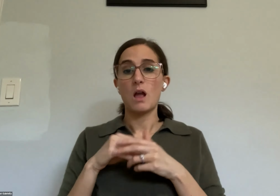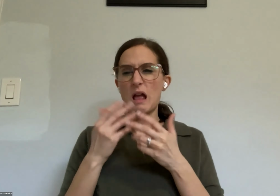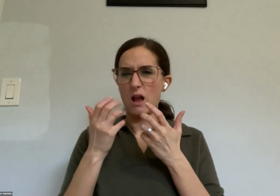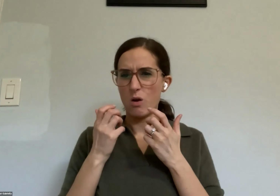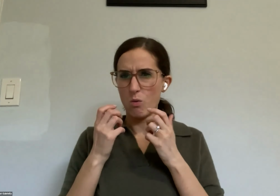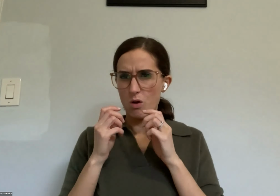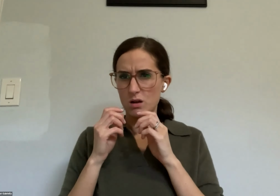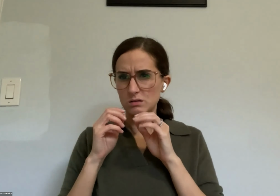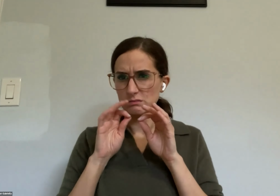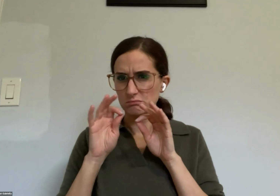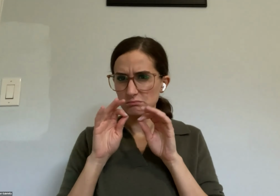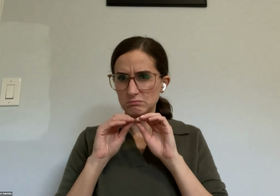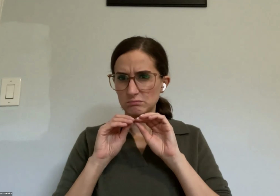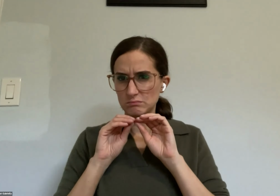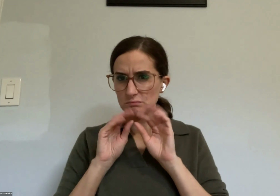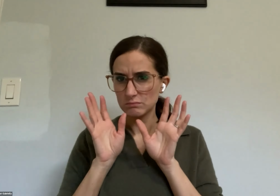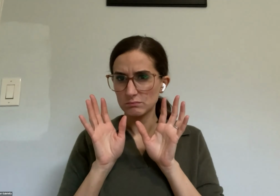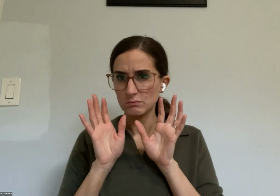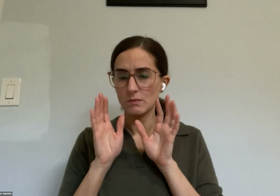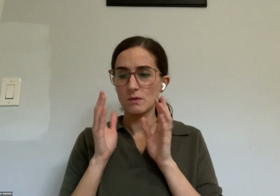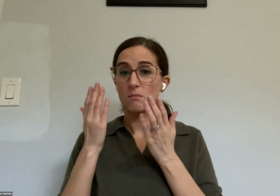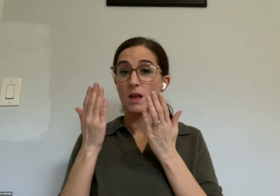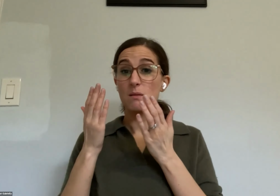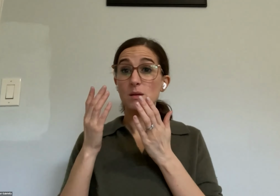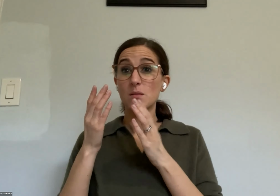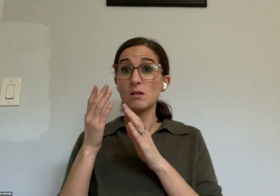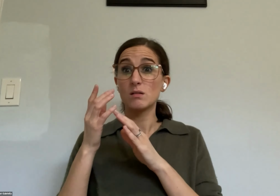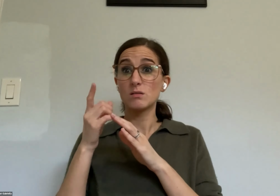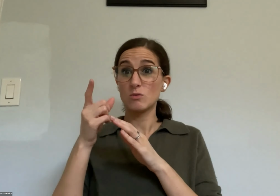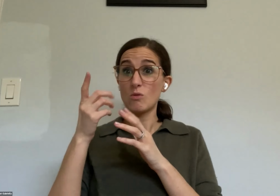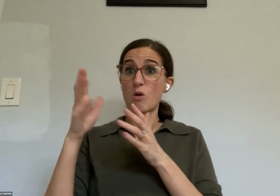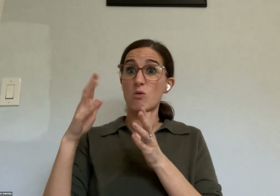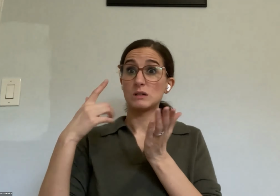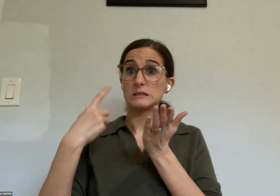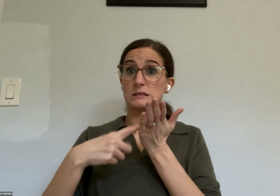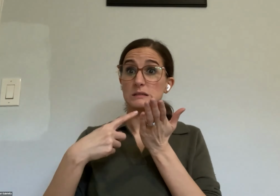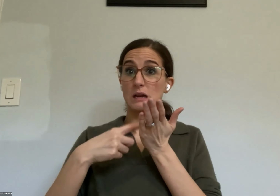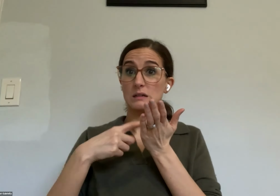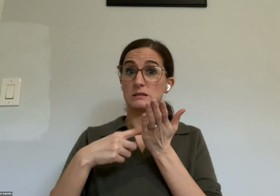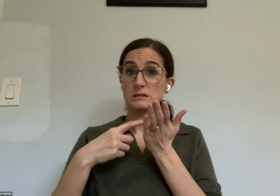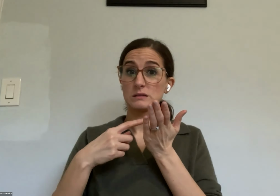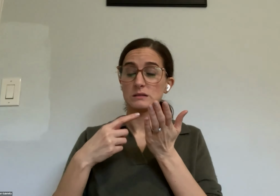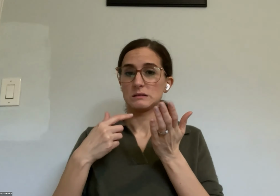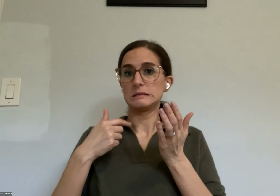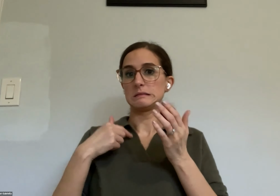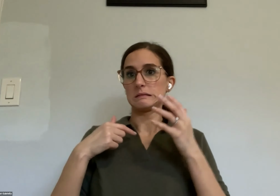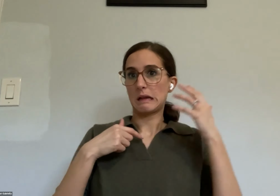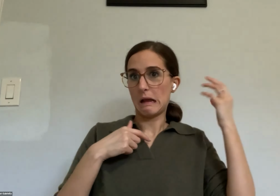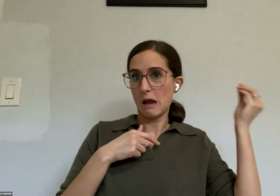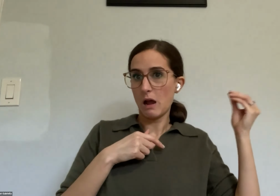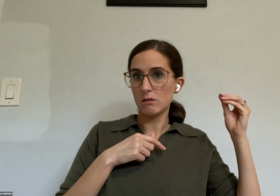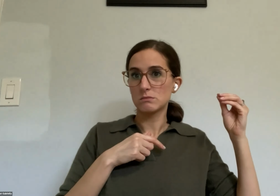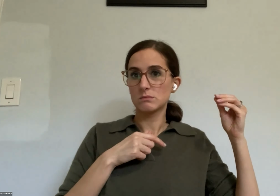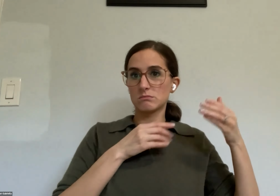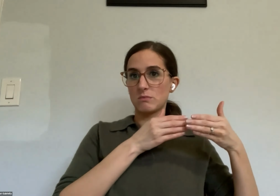that, and you may have talked about it when I was out in my previous meeting. So let's go big.